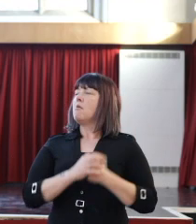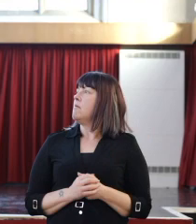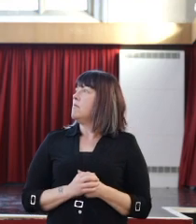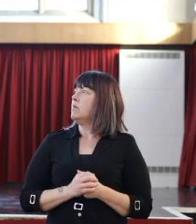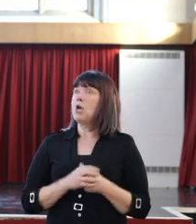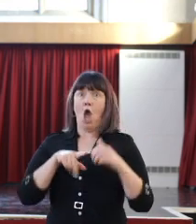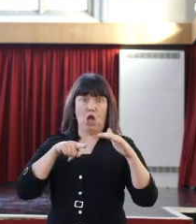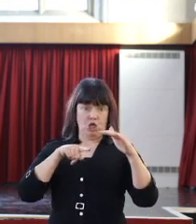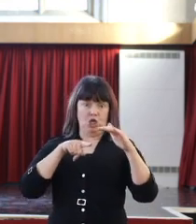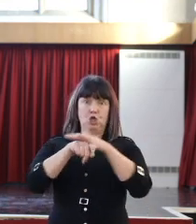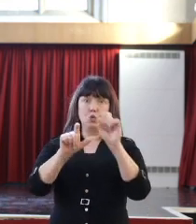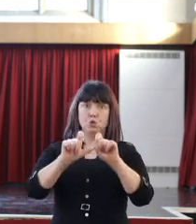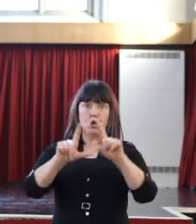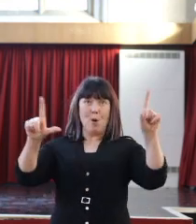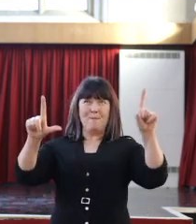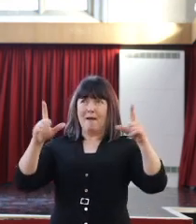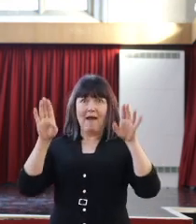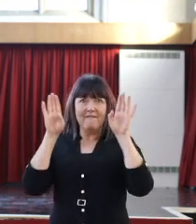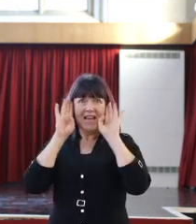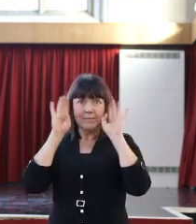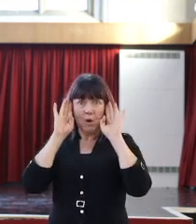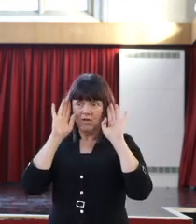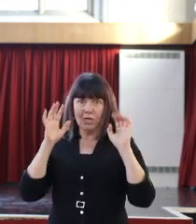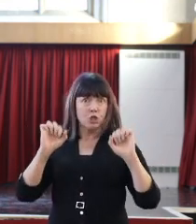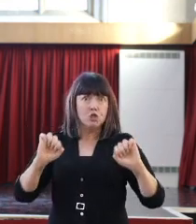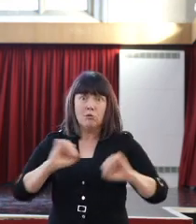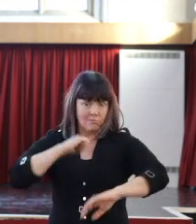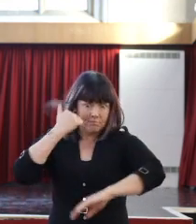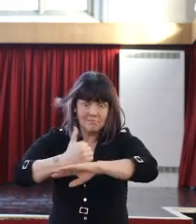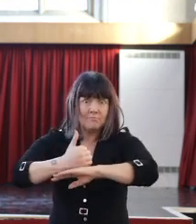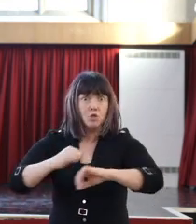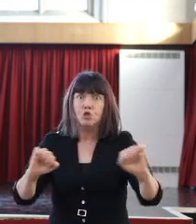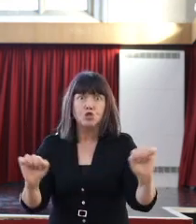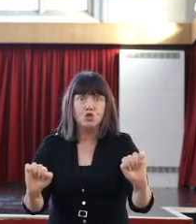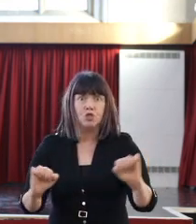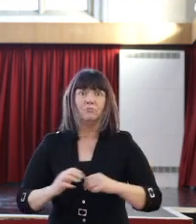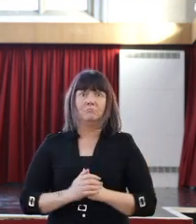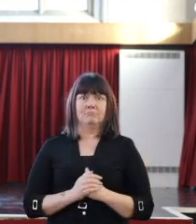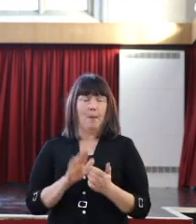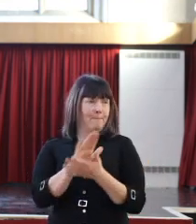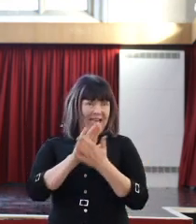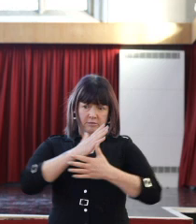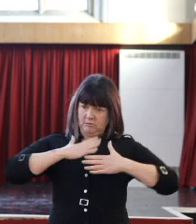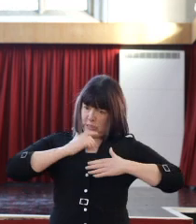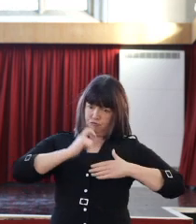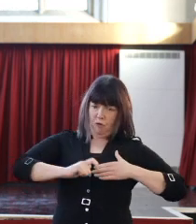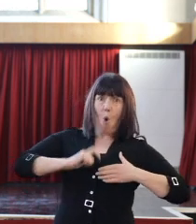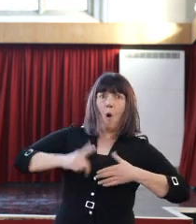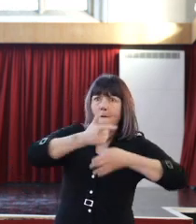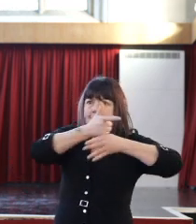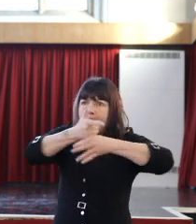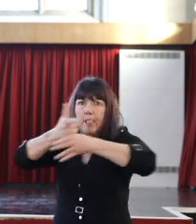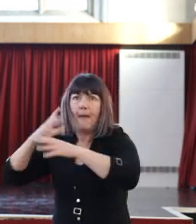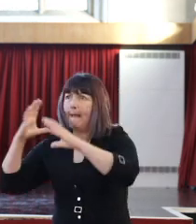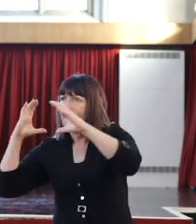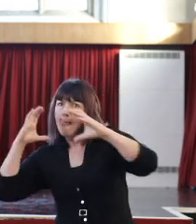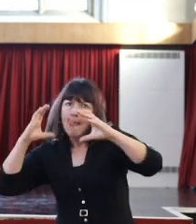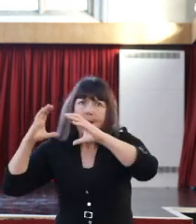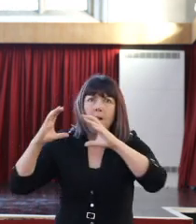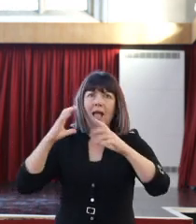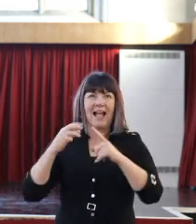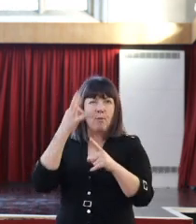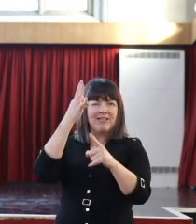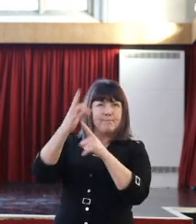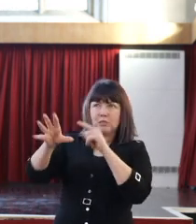YouTube and Facebook were actually still 5 years away at this point. So if you were a filmmaker, you needed specialized equipment to move your videos onto